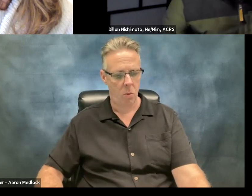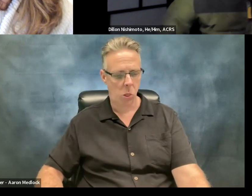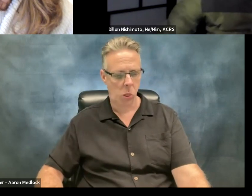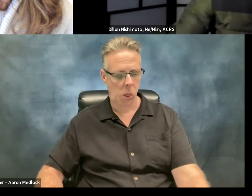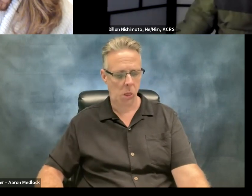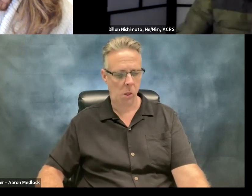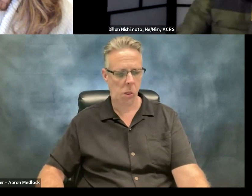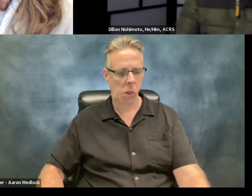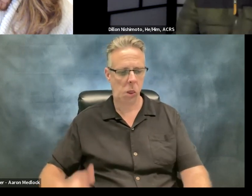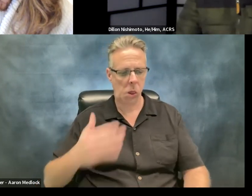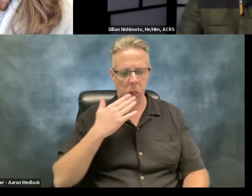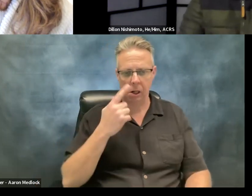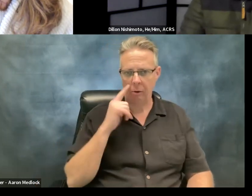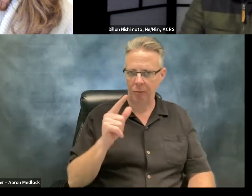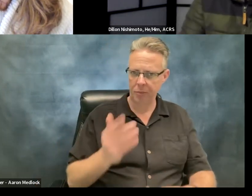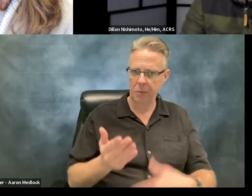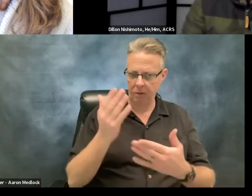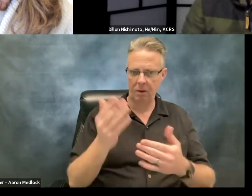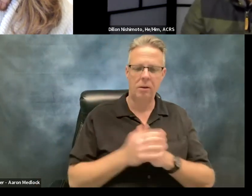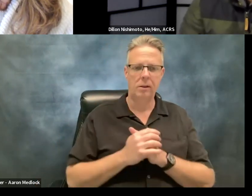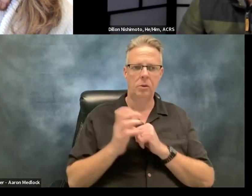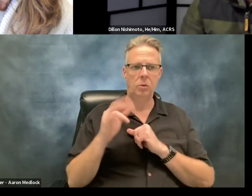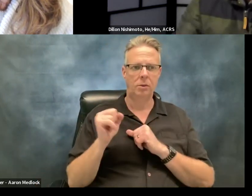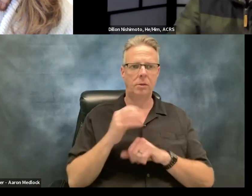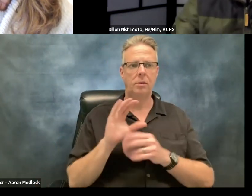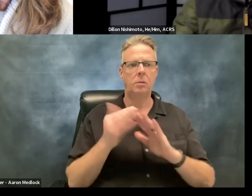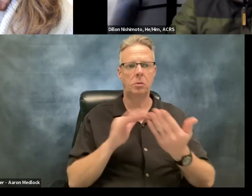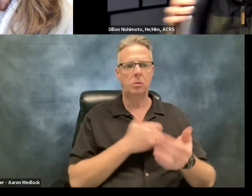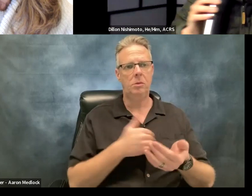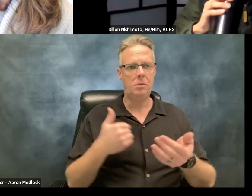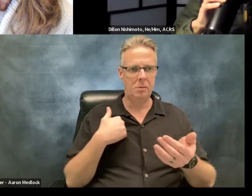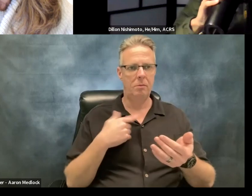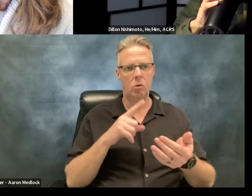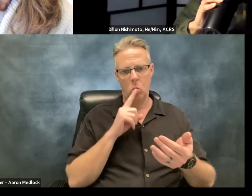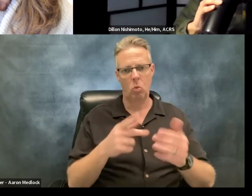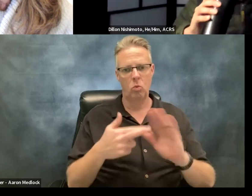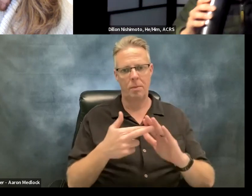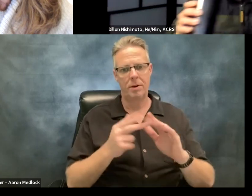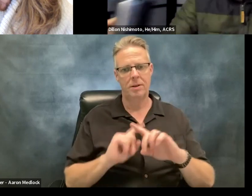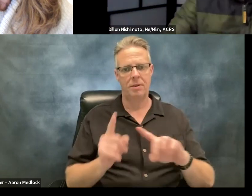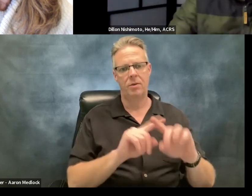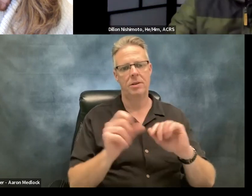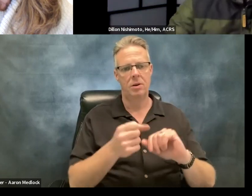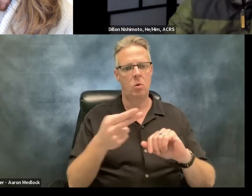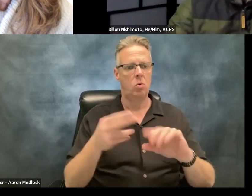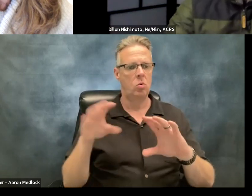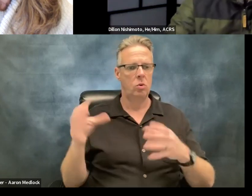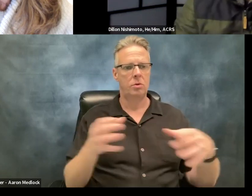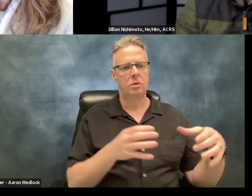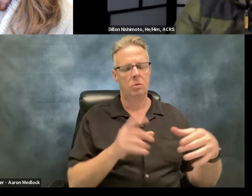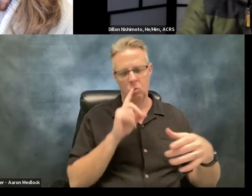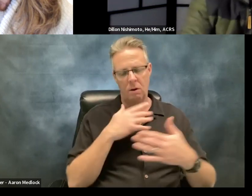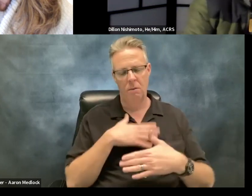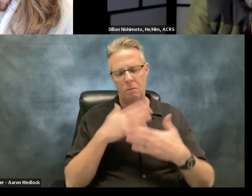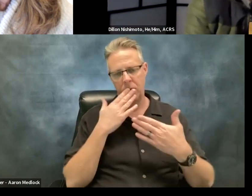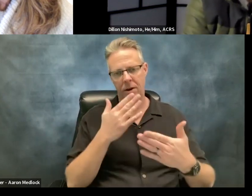Dylan, thank you for raising that, because CRIS committee members are representing different stakeholder groups, and so I really appreciate